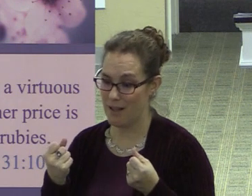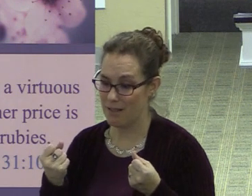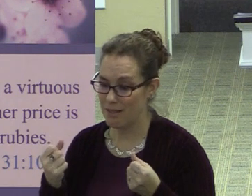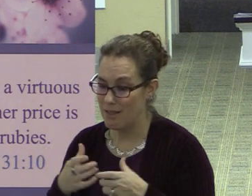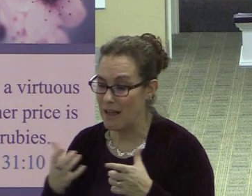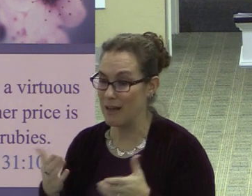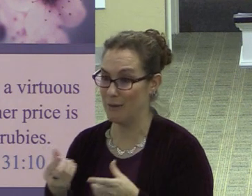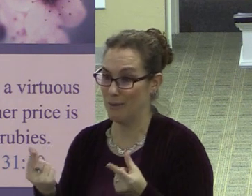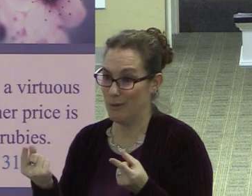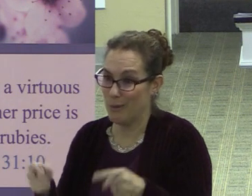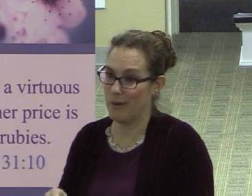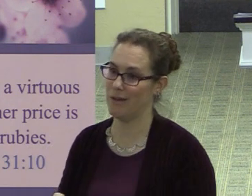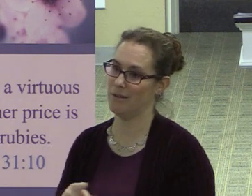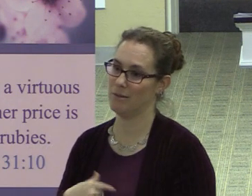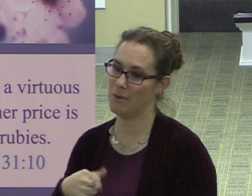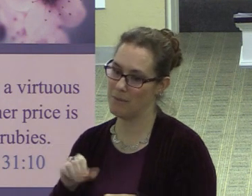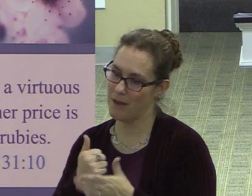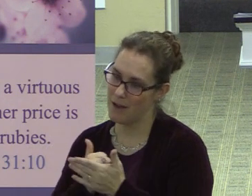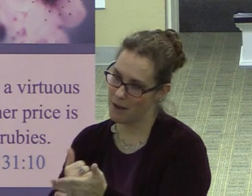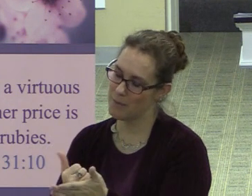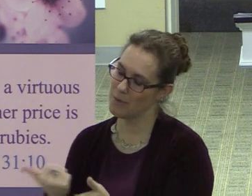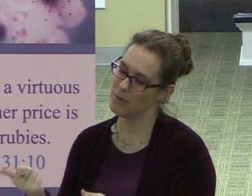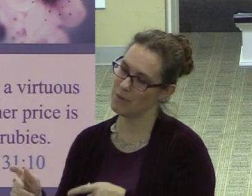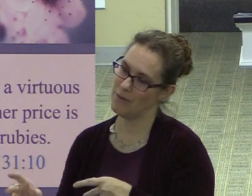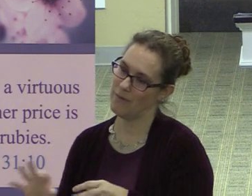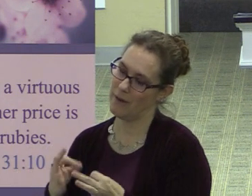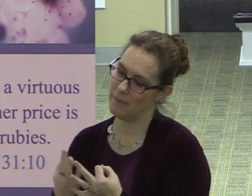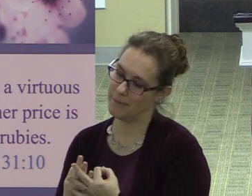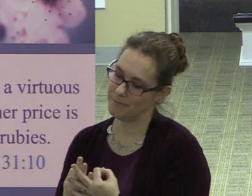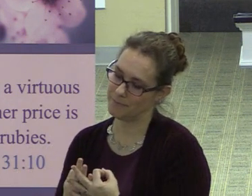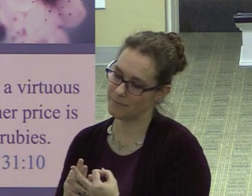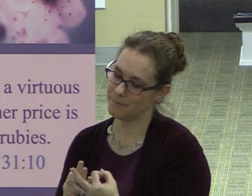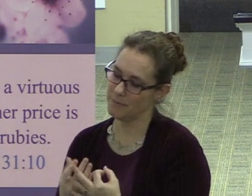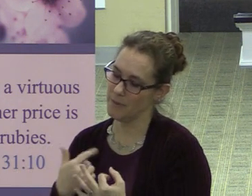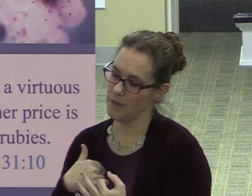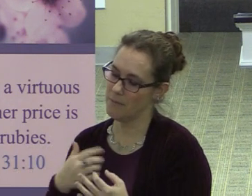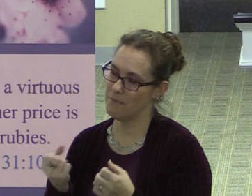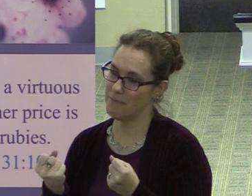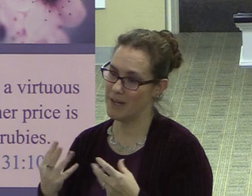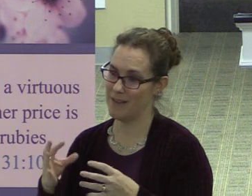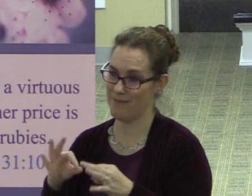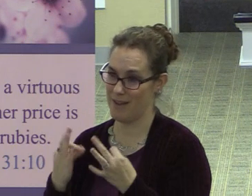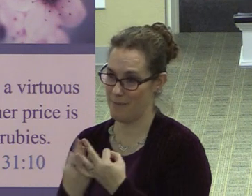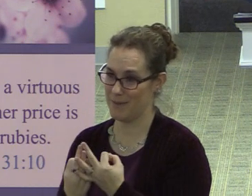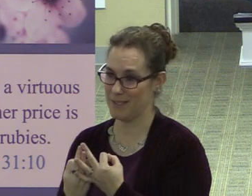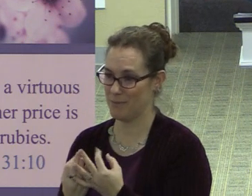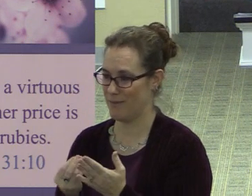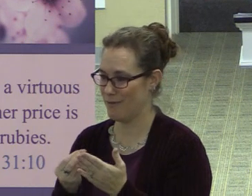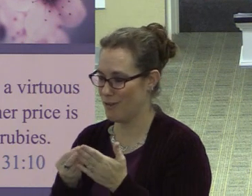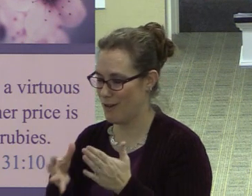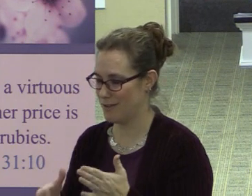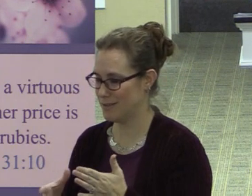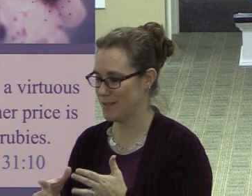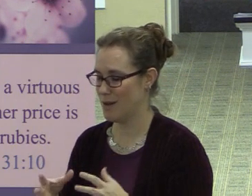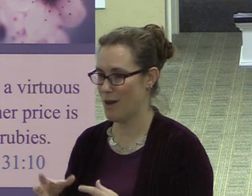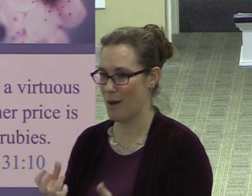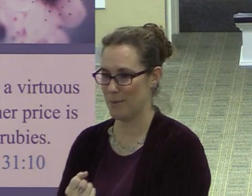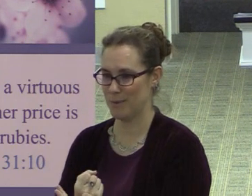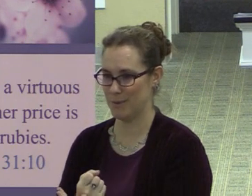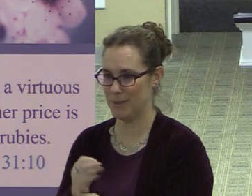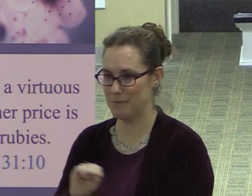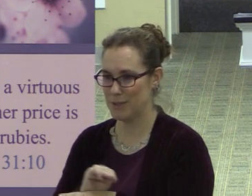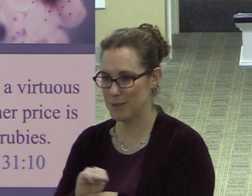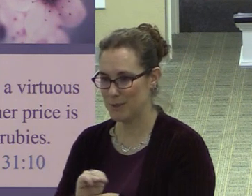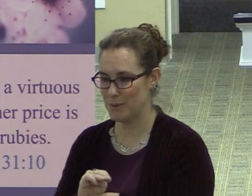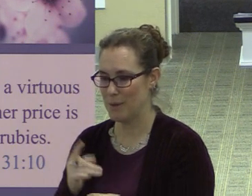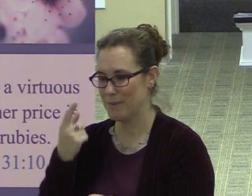those families. And no doubt there's many families that we've lost opportunities to minister to because of things like that taking place. So